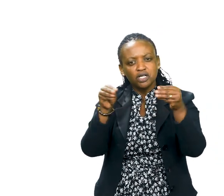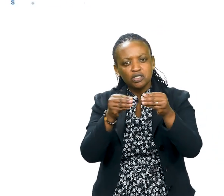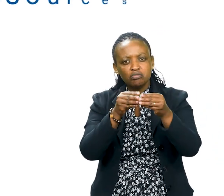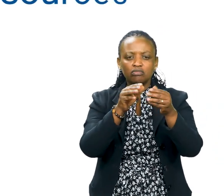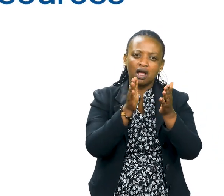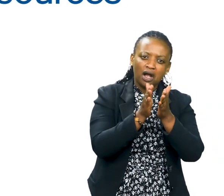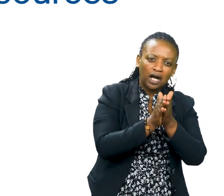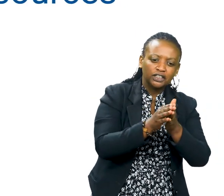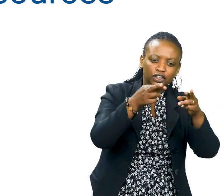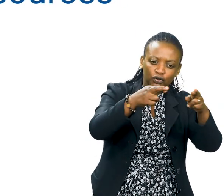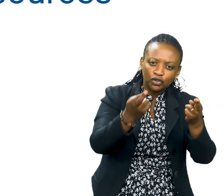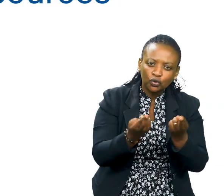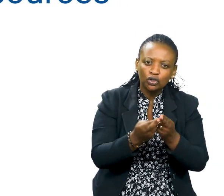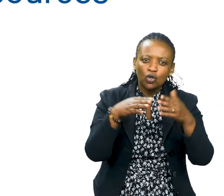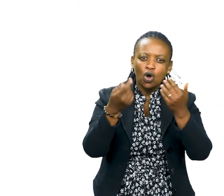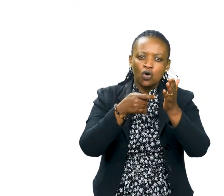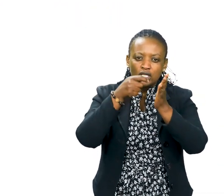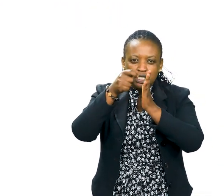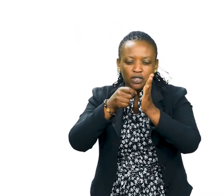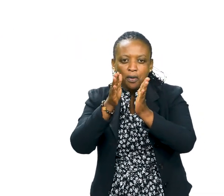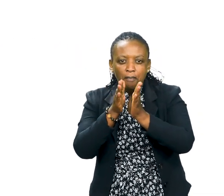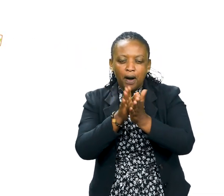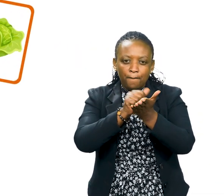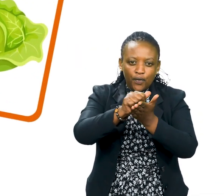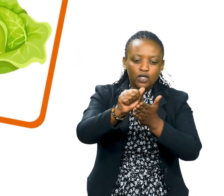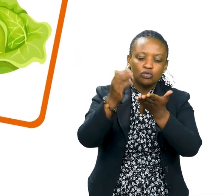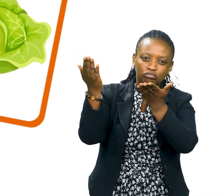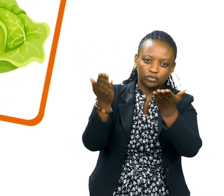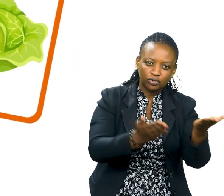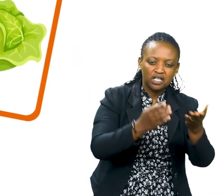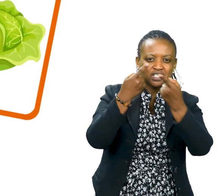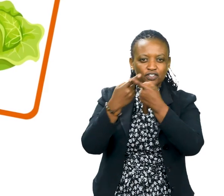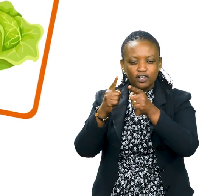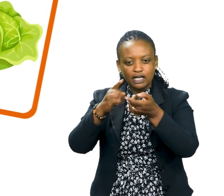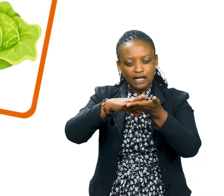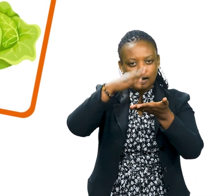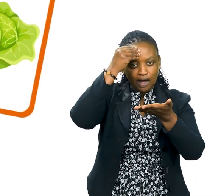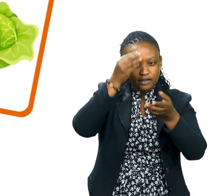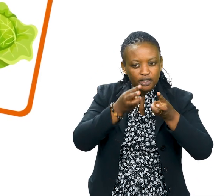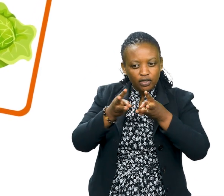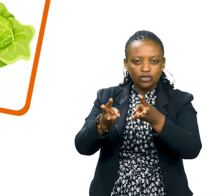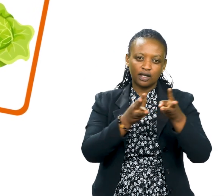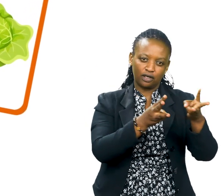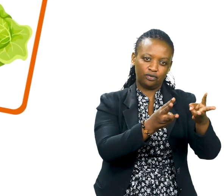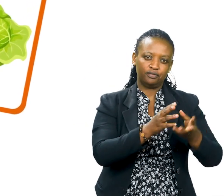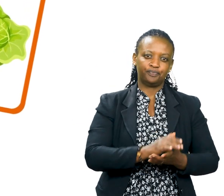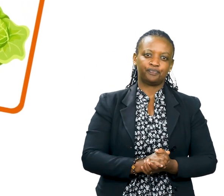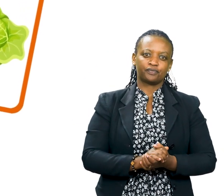use flexible tools and resources, both digital and printed, to accommodate different